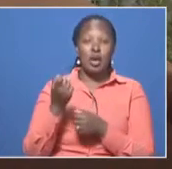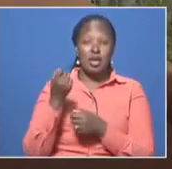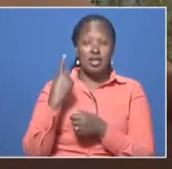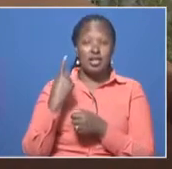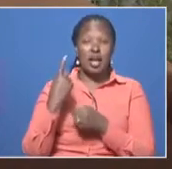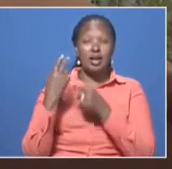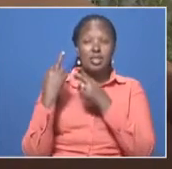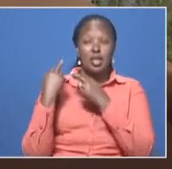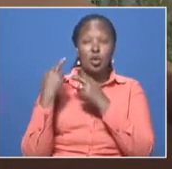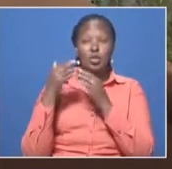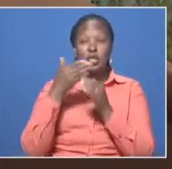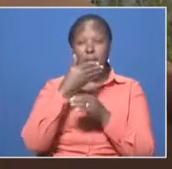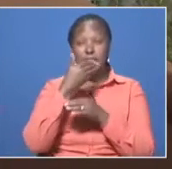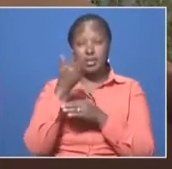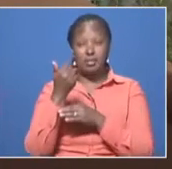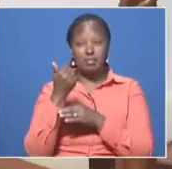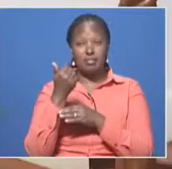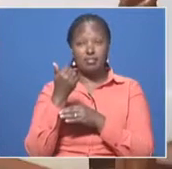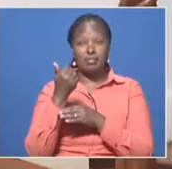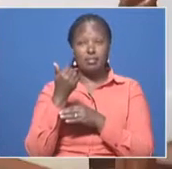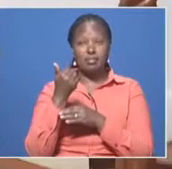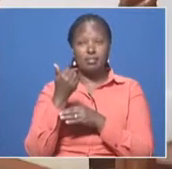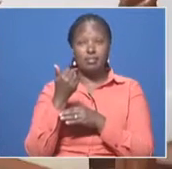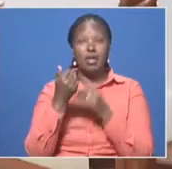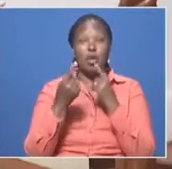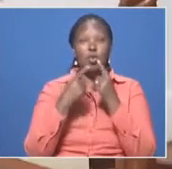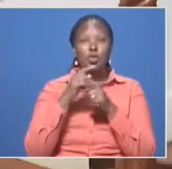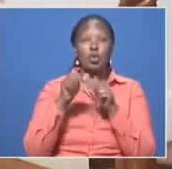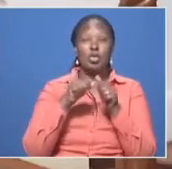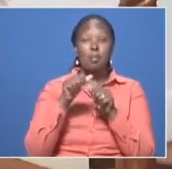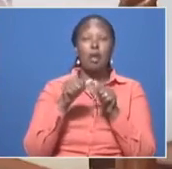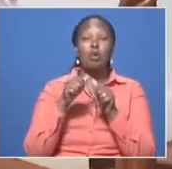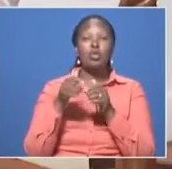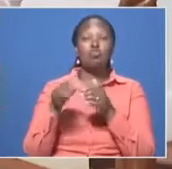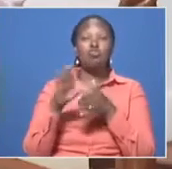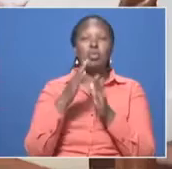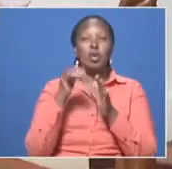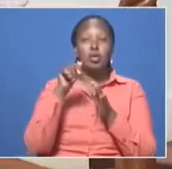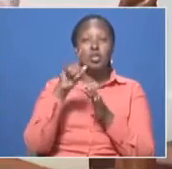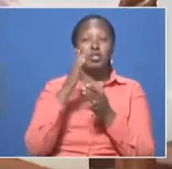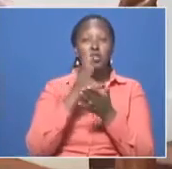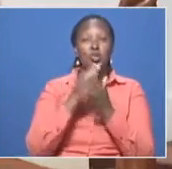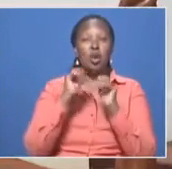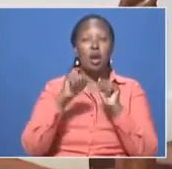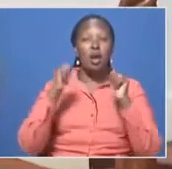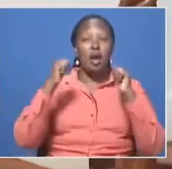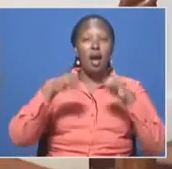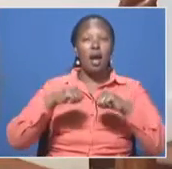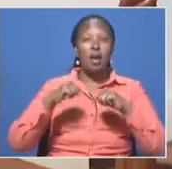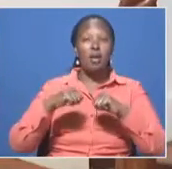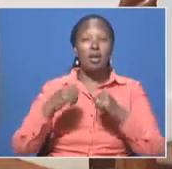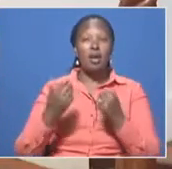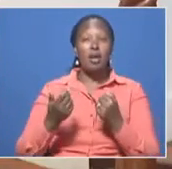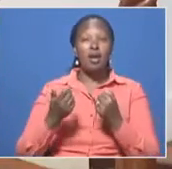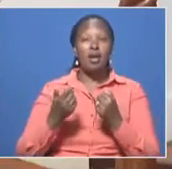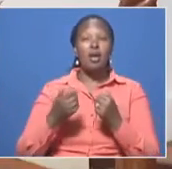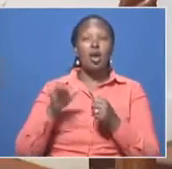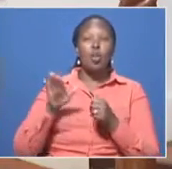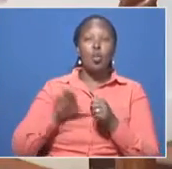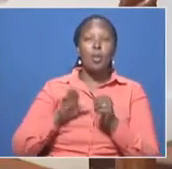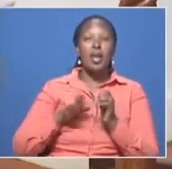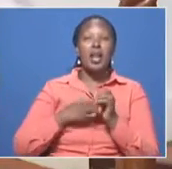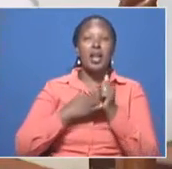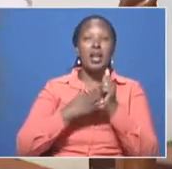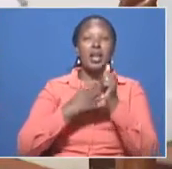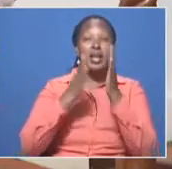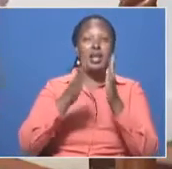roles better. Mm. You've talked about the mechanism. So you would agree that women leaders should